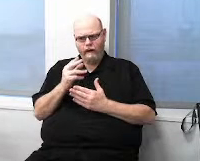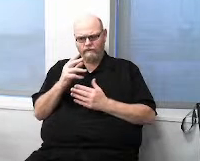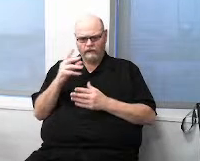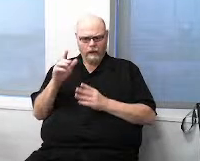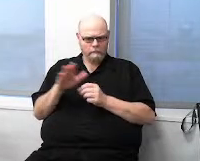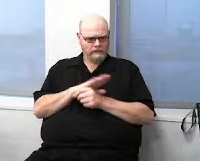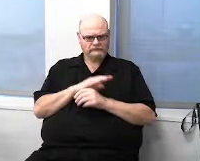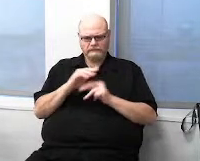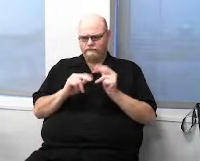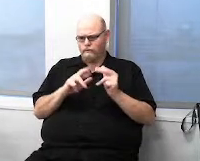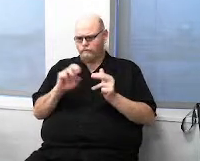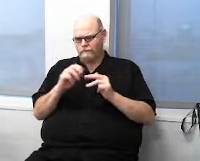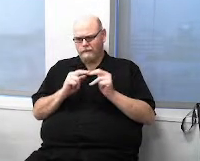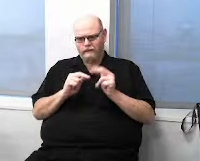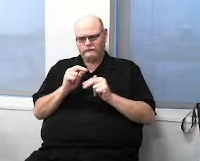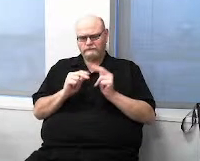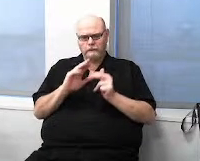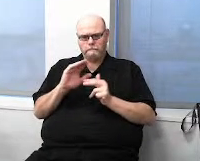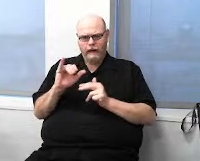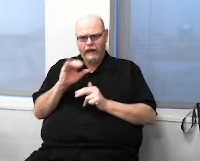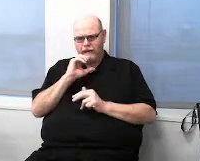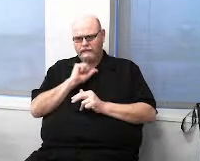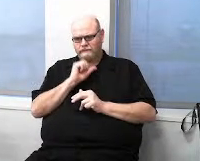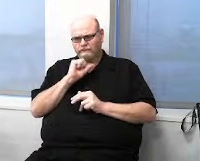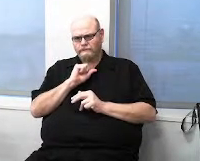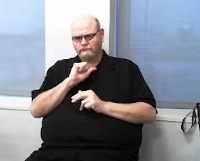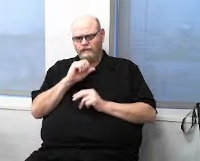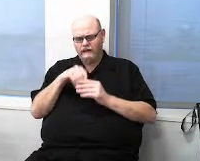rebuilds of aged infrastructure?